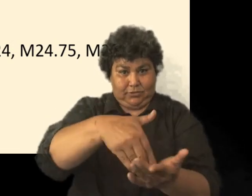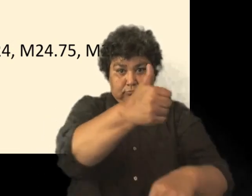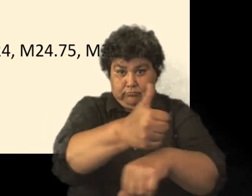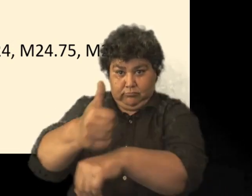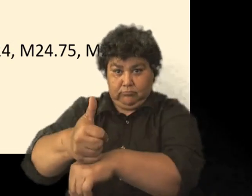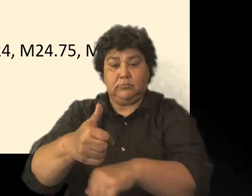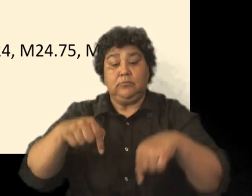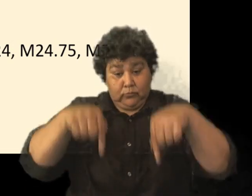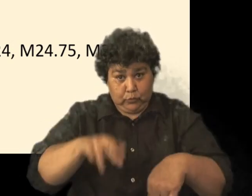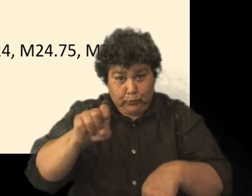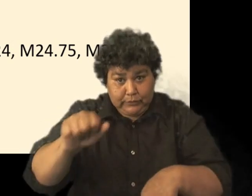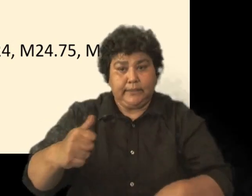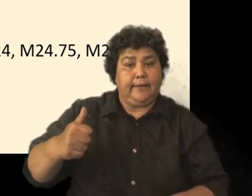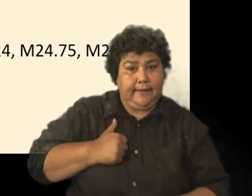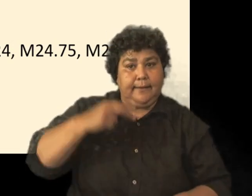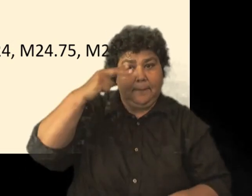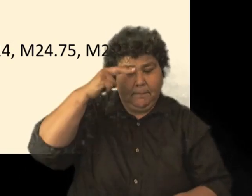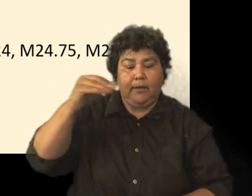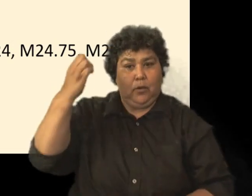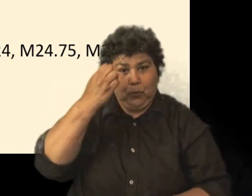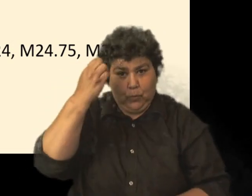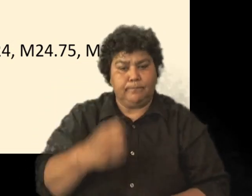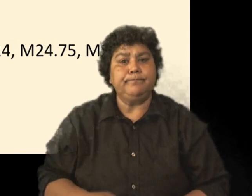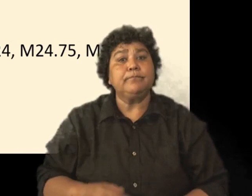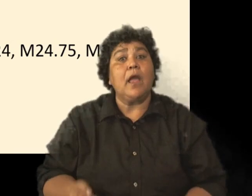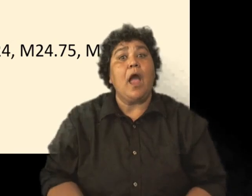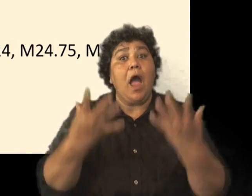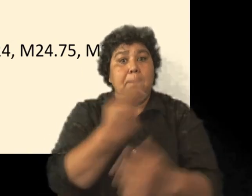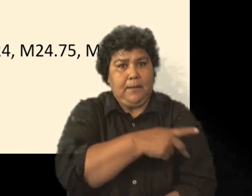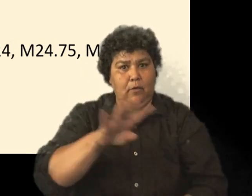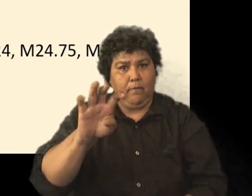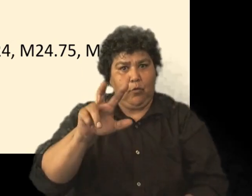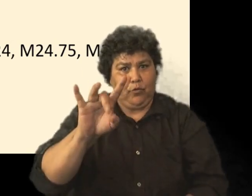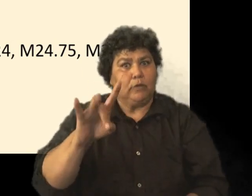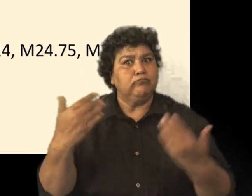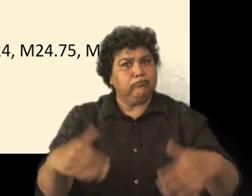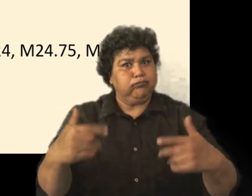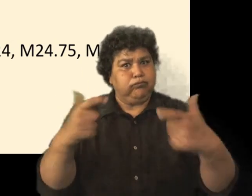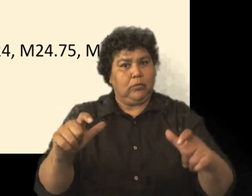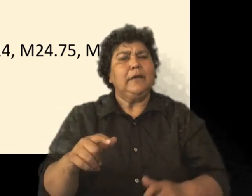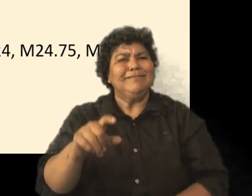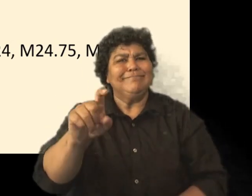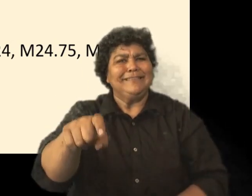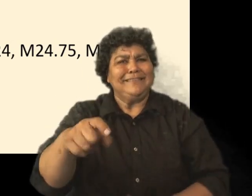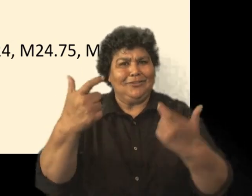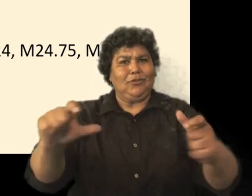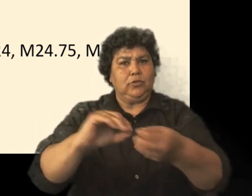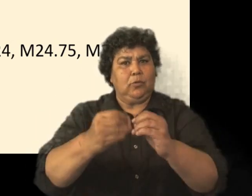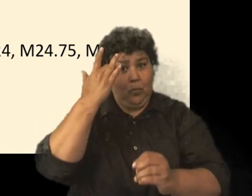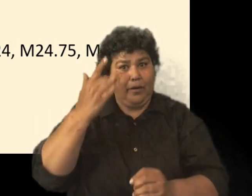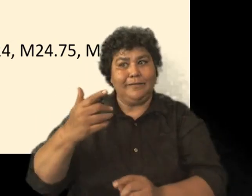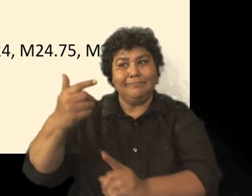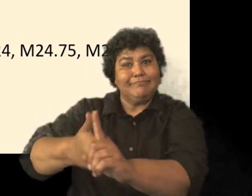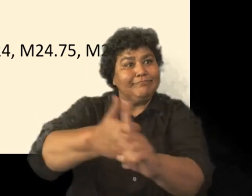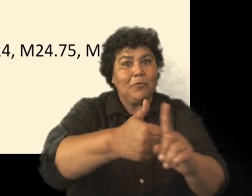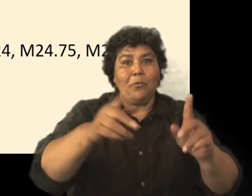RP. This large number of patients is needed because there is substantial difference among patients with RP in the rate